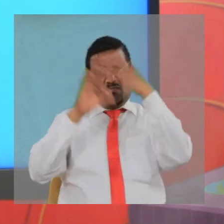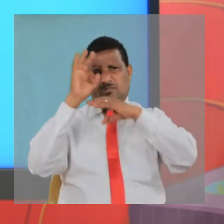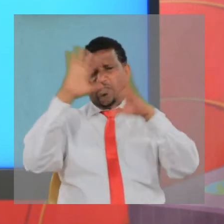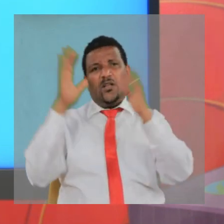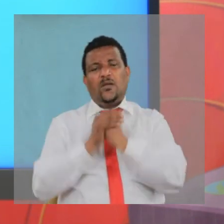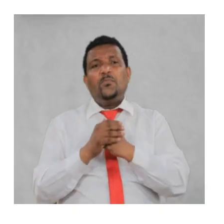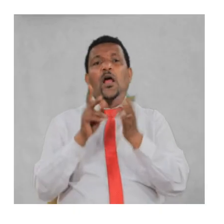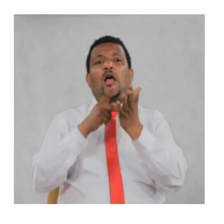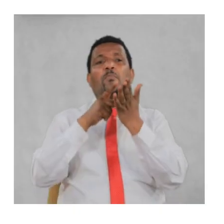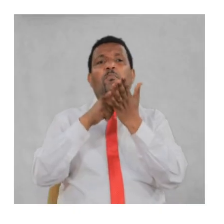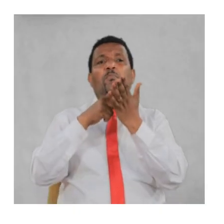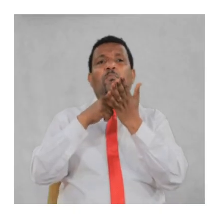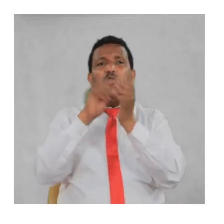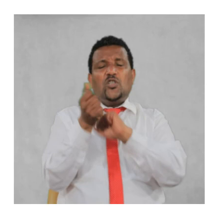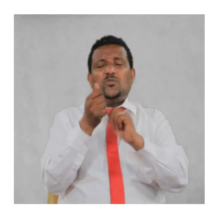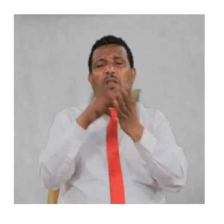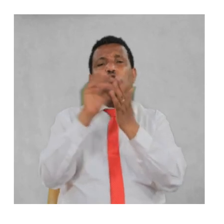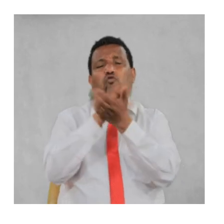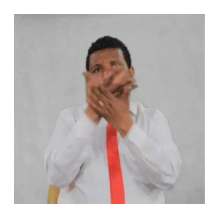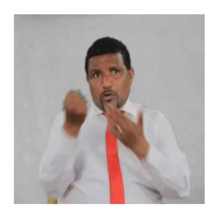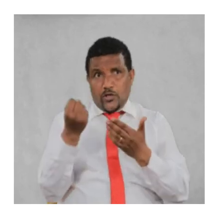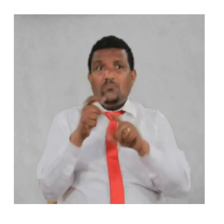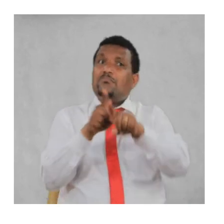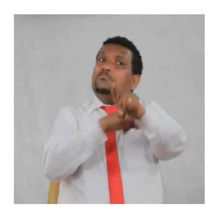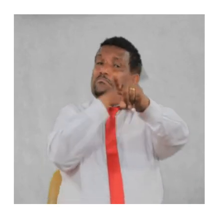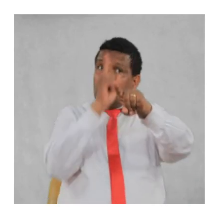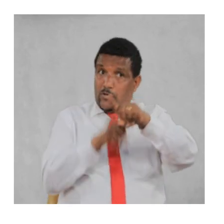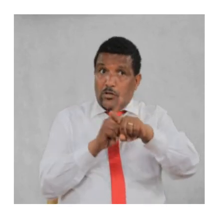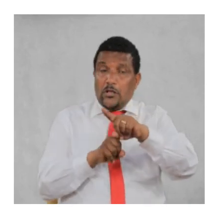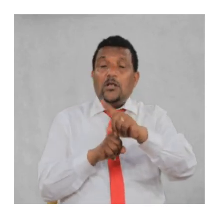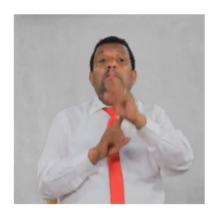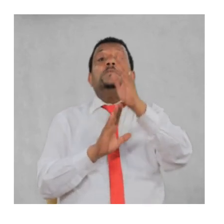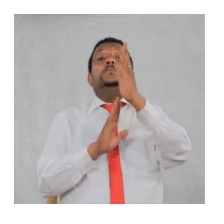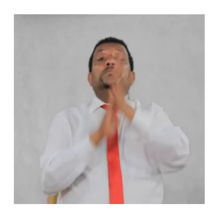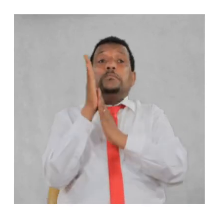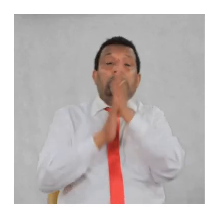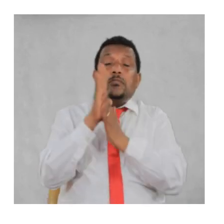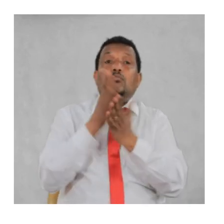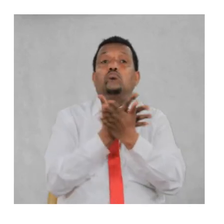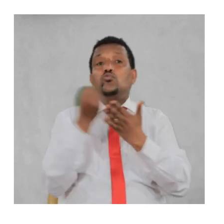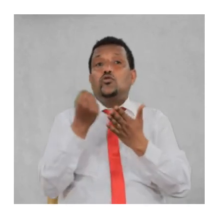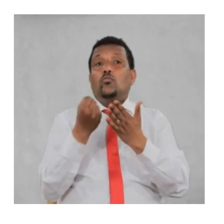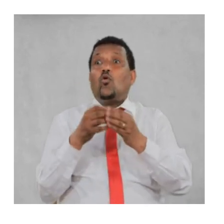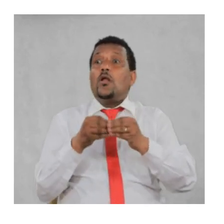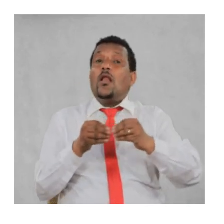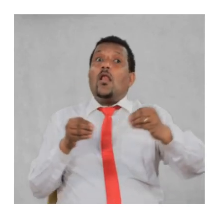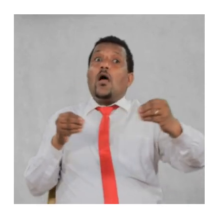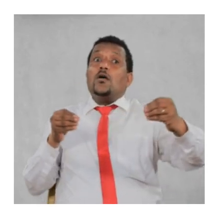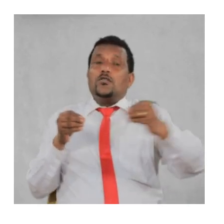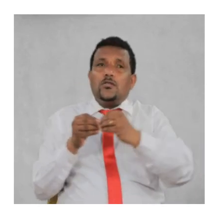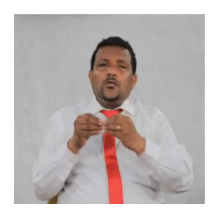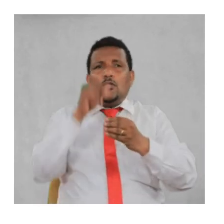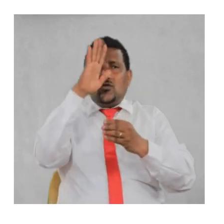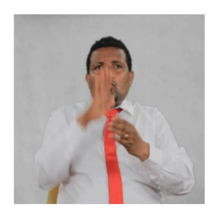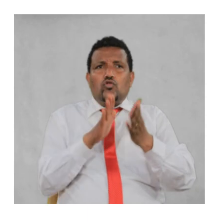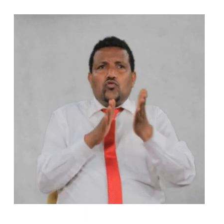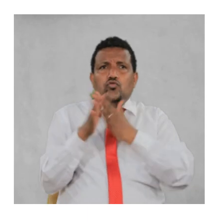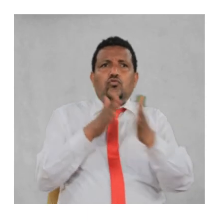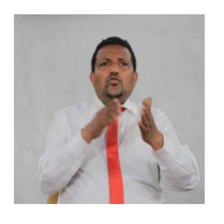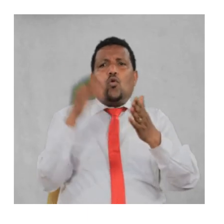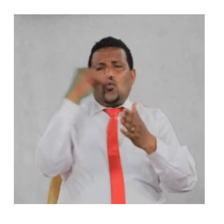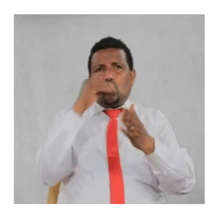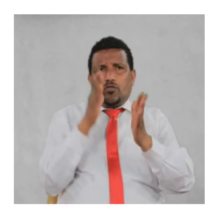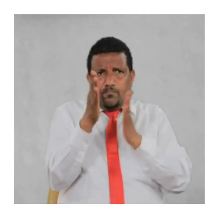But through long period of time, the demand for a commodity tends to be more elastic because people can adjust their